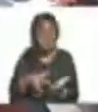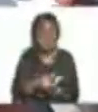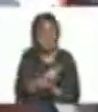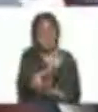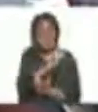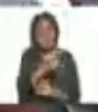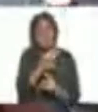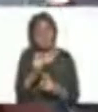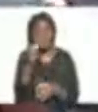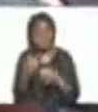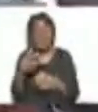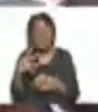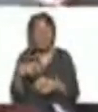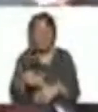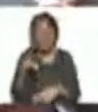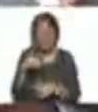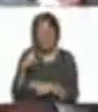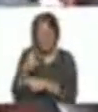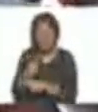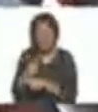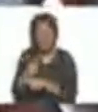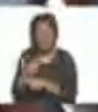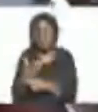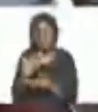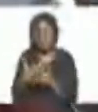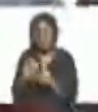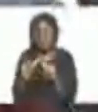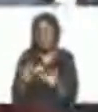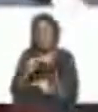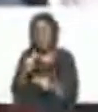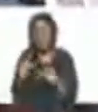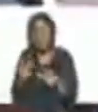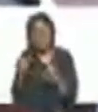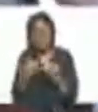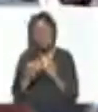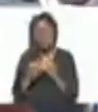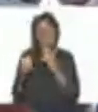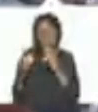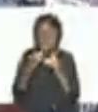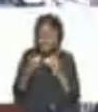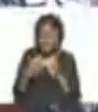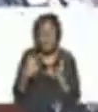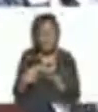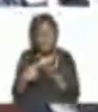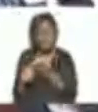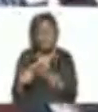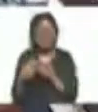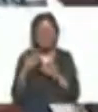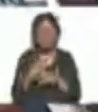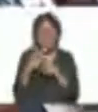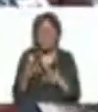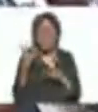they find a suitable area elsewhere, no doubt there will be a further consultation and the regulators